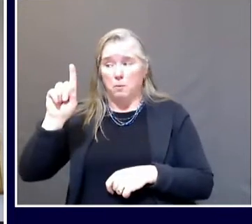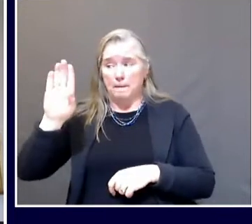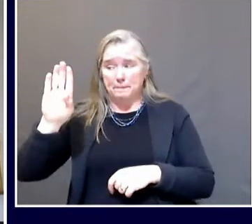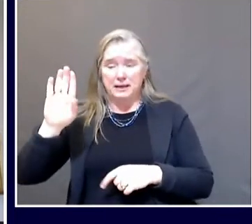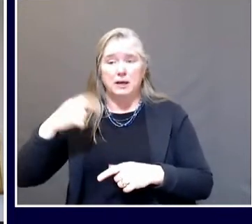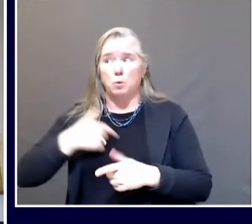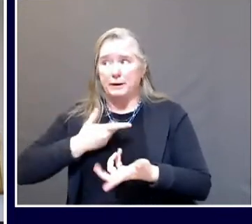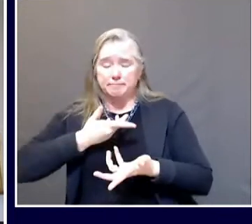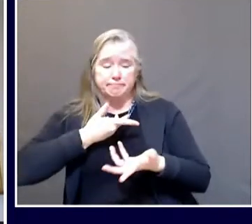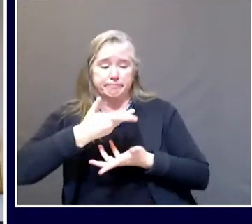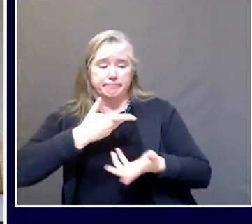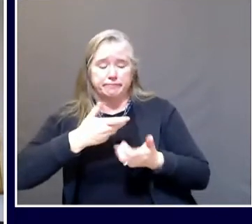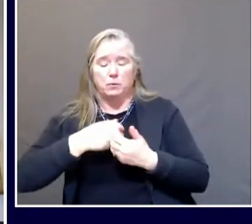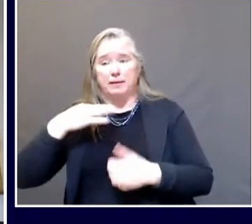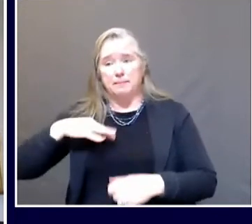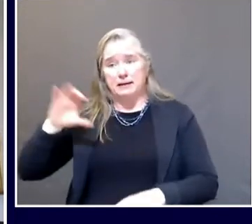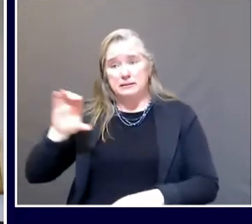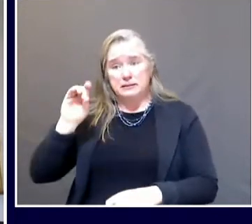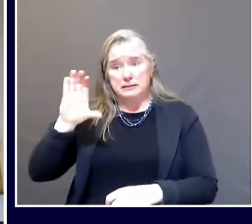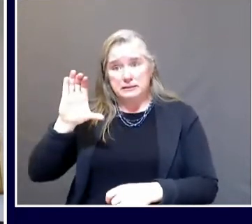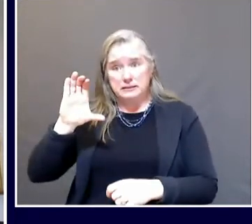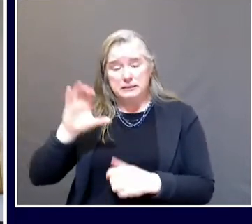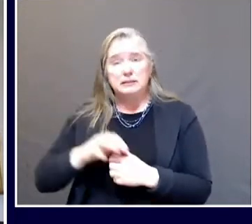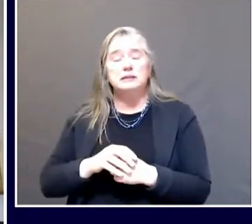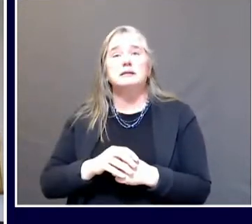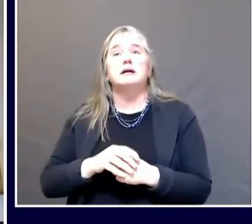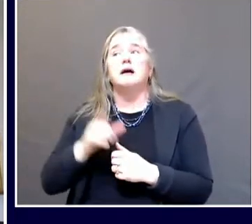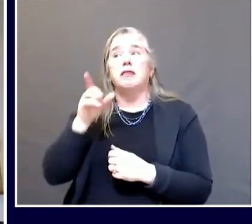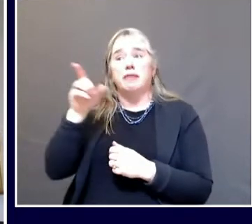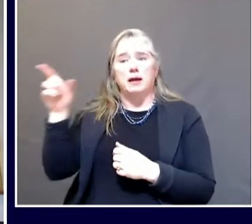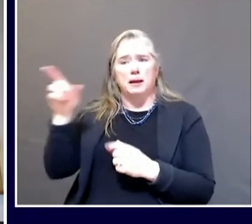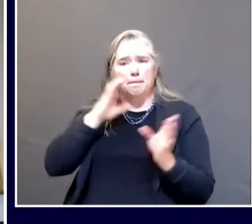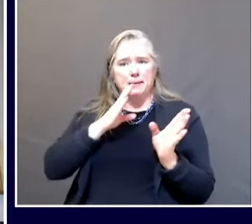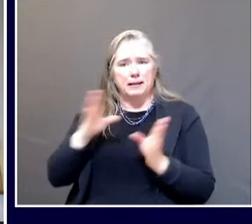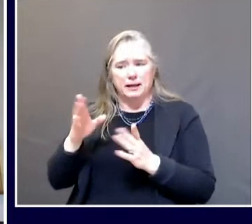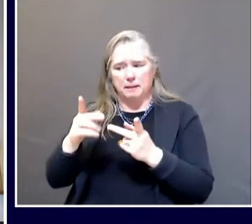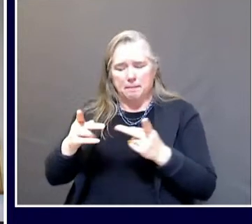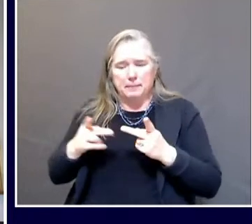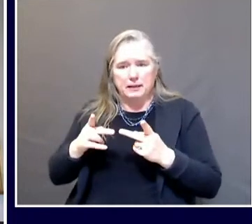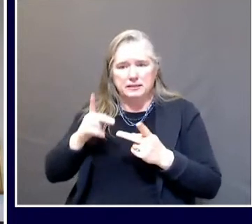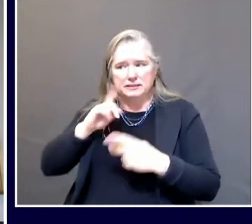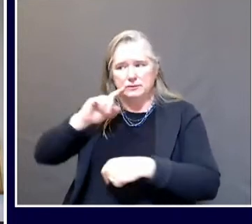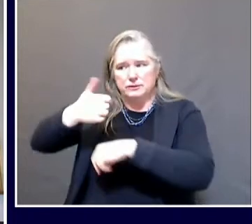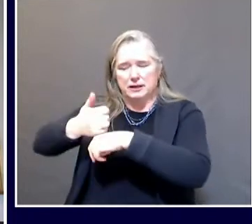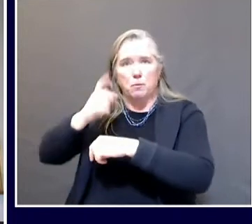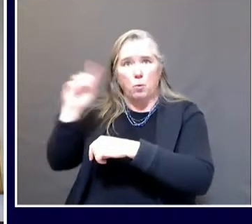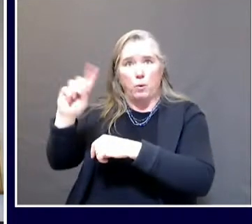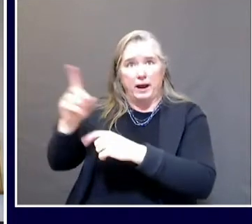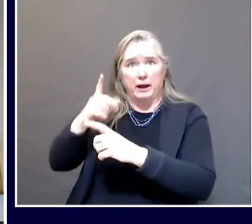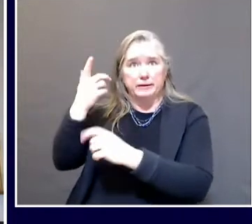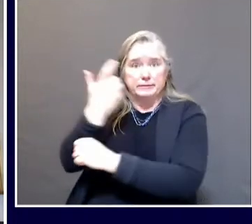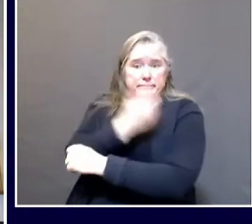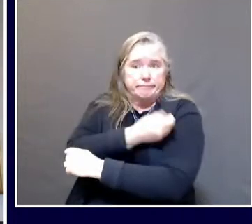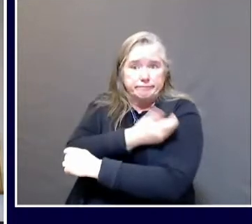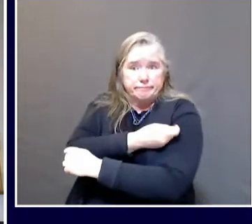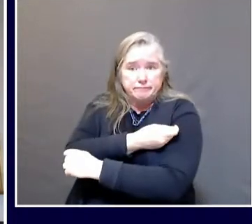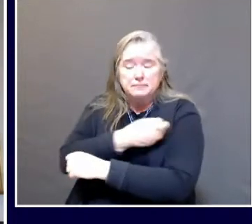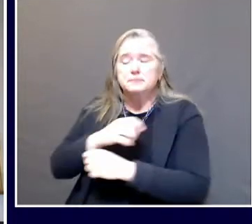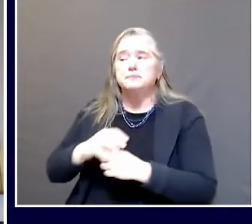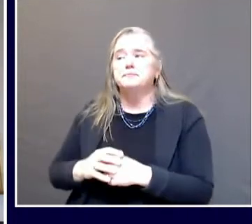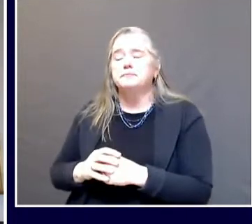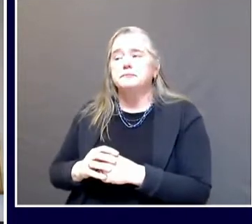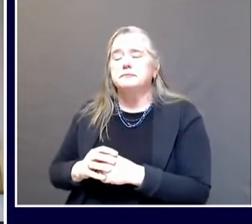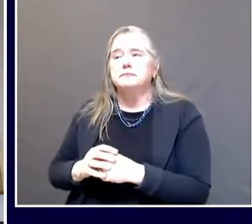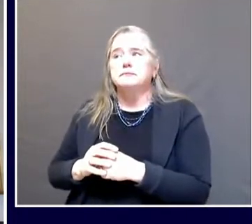which obviously includes those planning spaces. So right now, is there any idea on where those locations could possibly